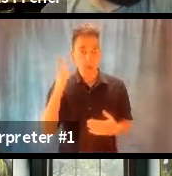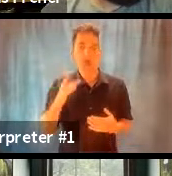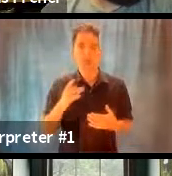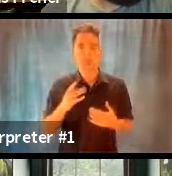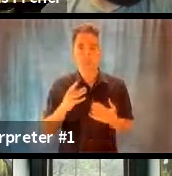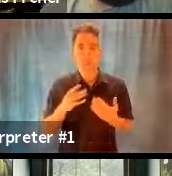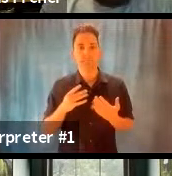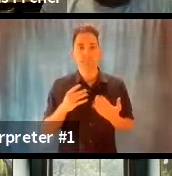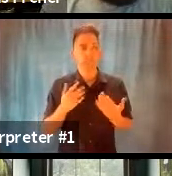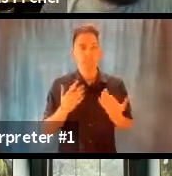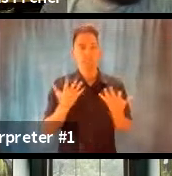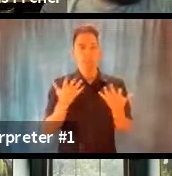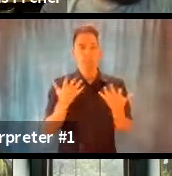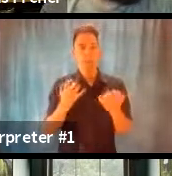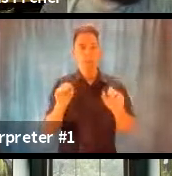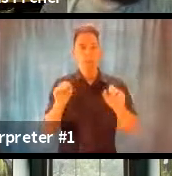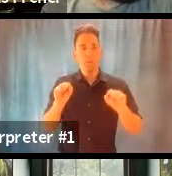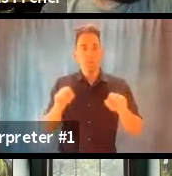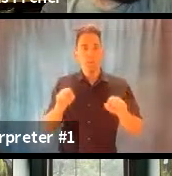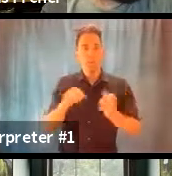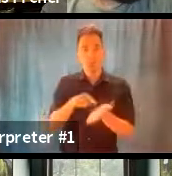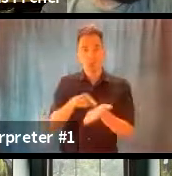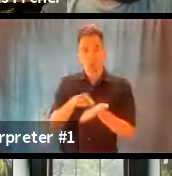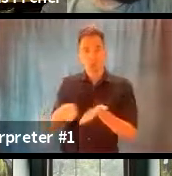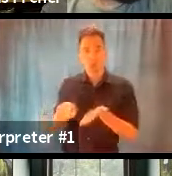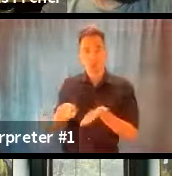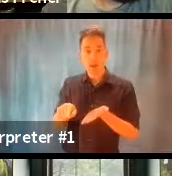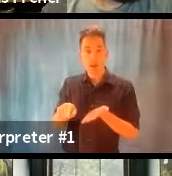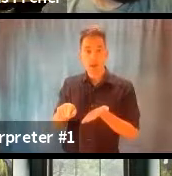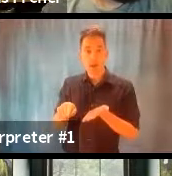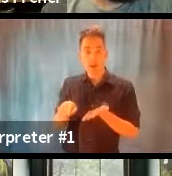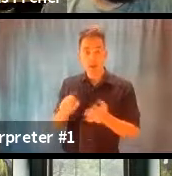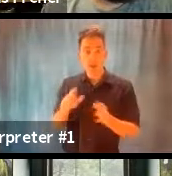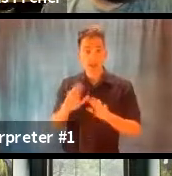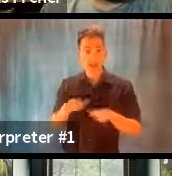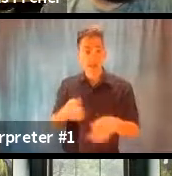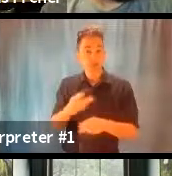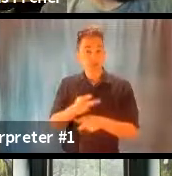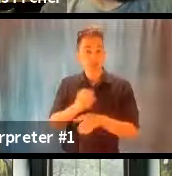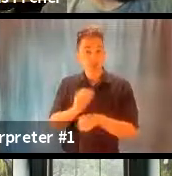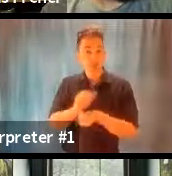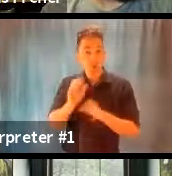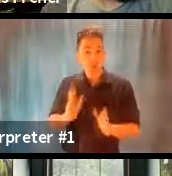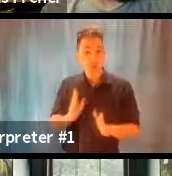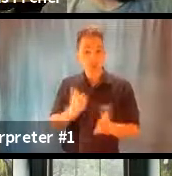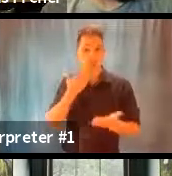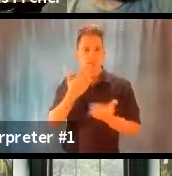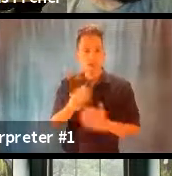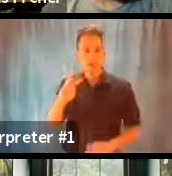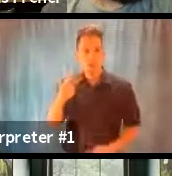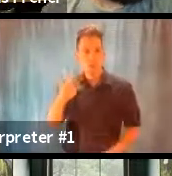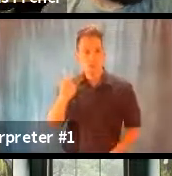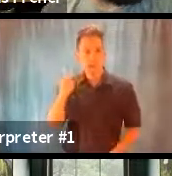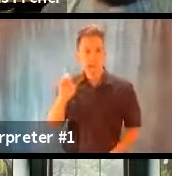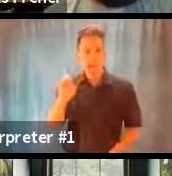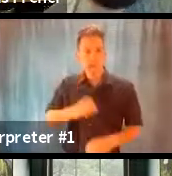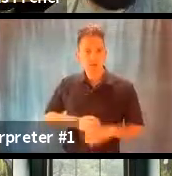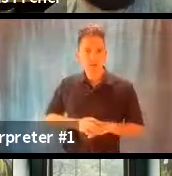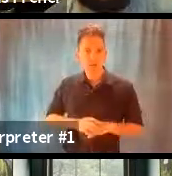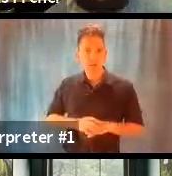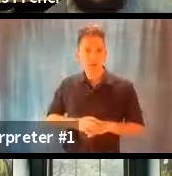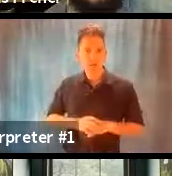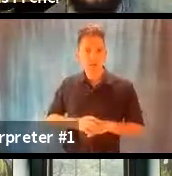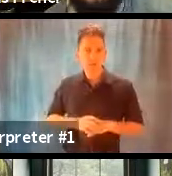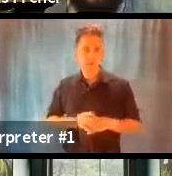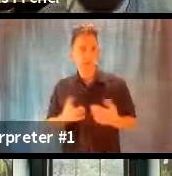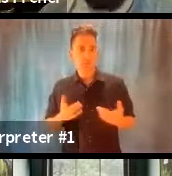be able to pay a substantial amount of wages. Our employment has